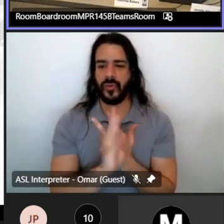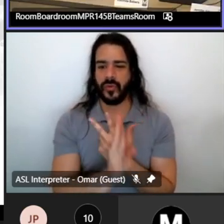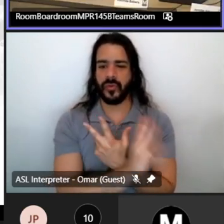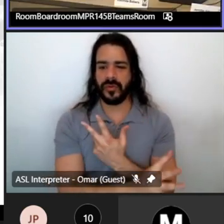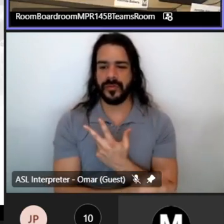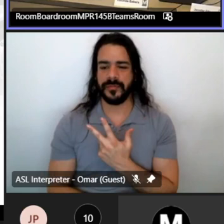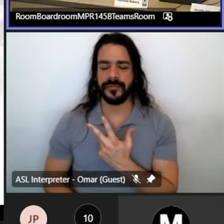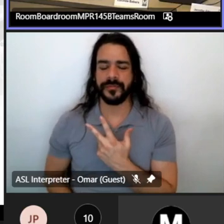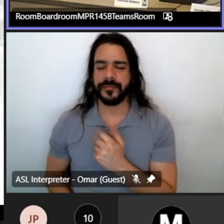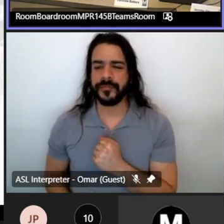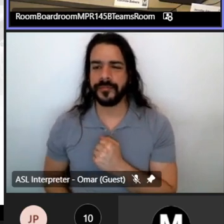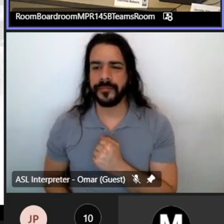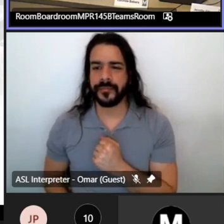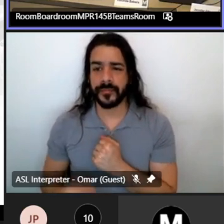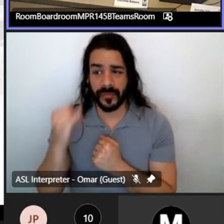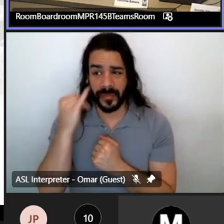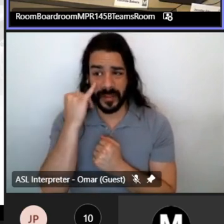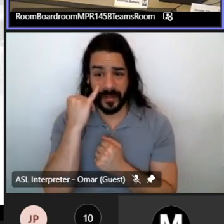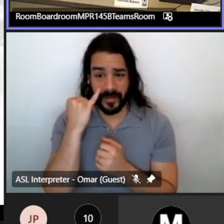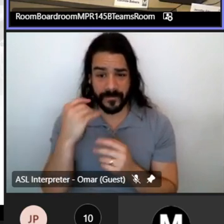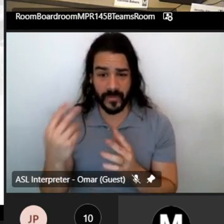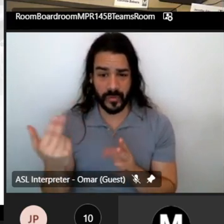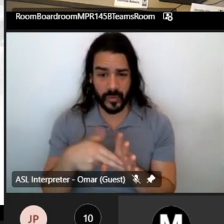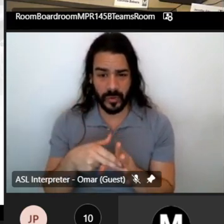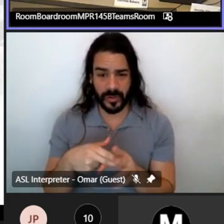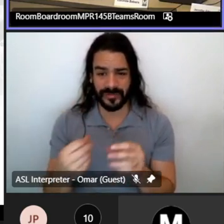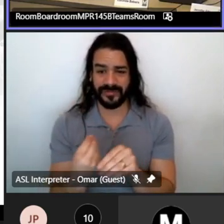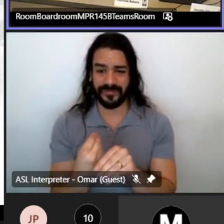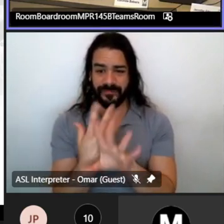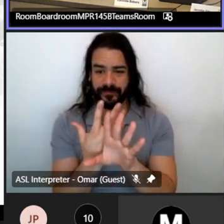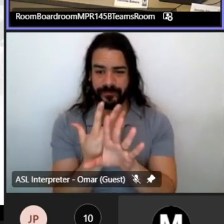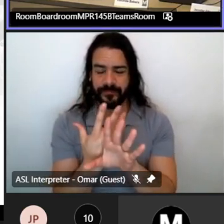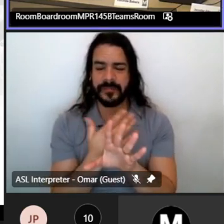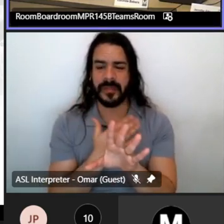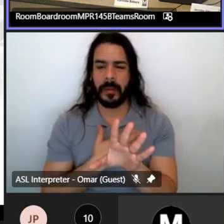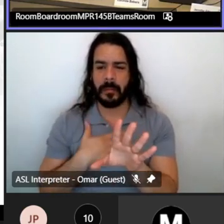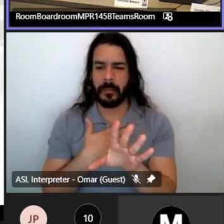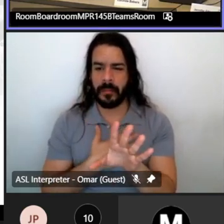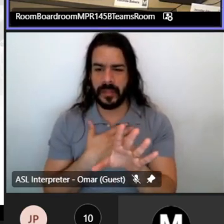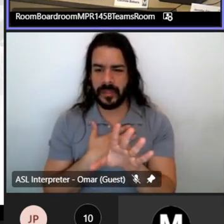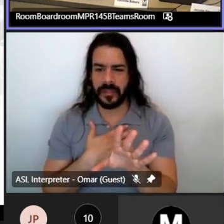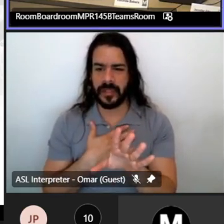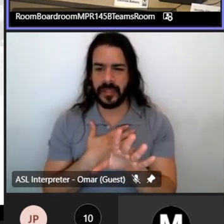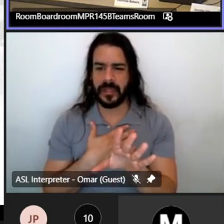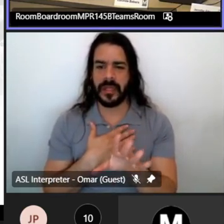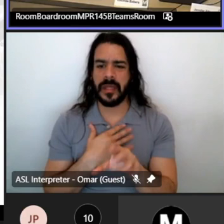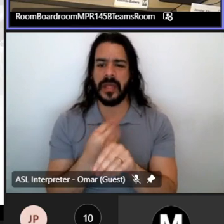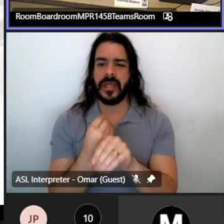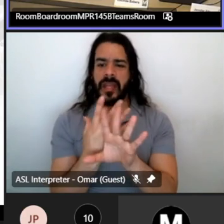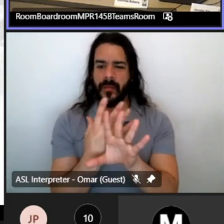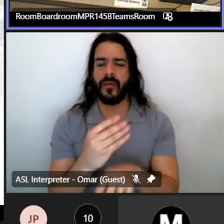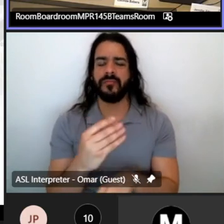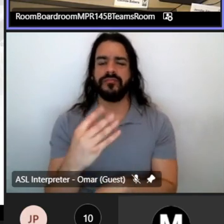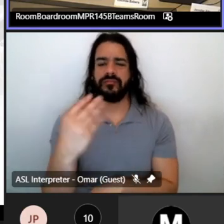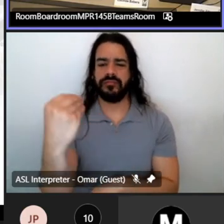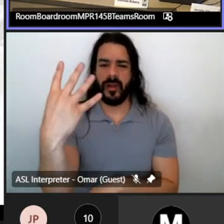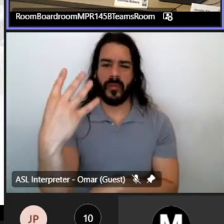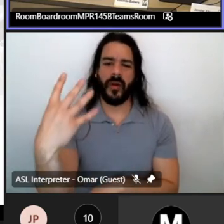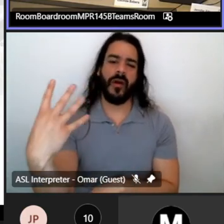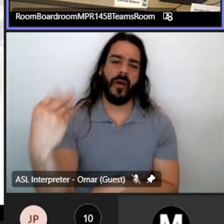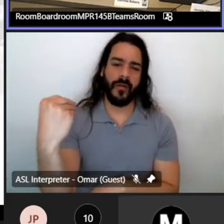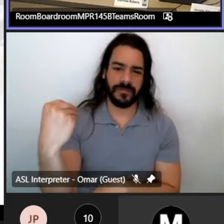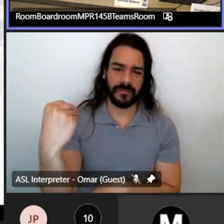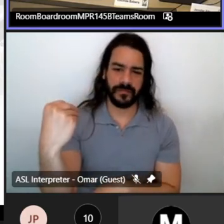the queues during the hearing. If you're joining us via video, please keep your camera off